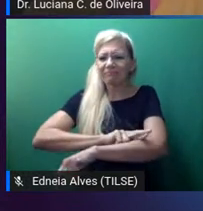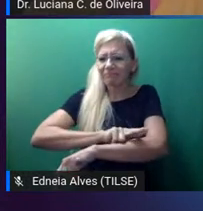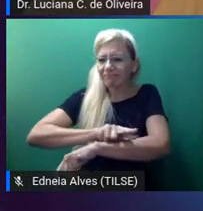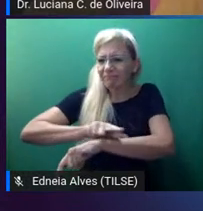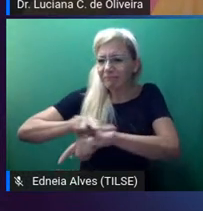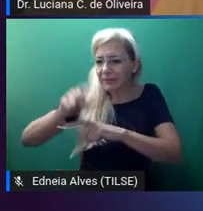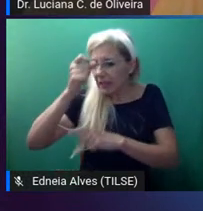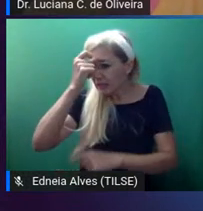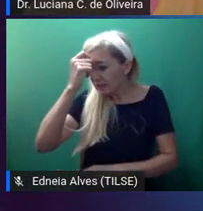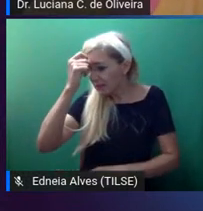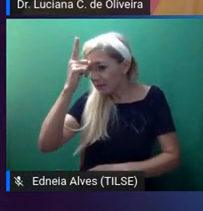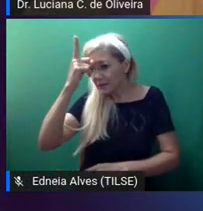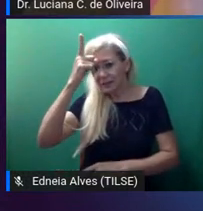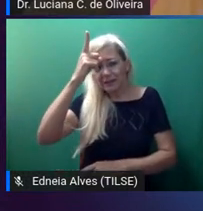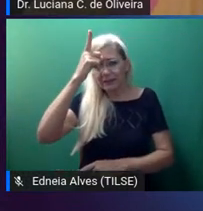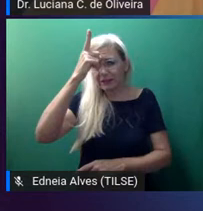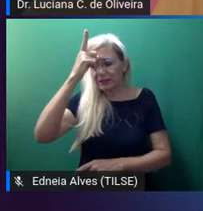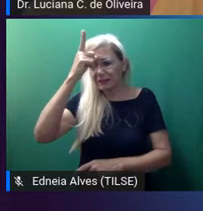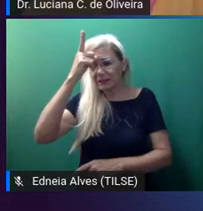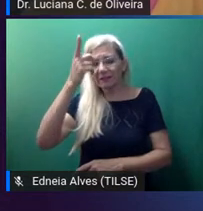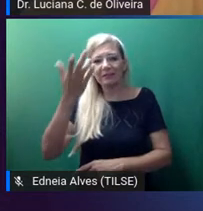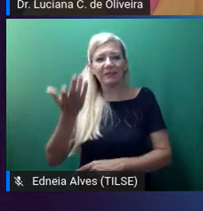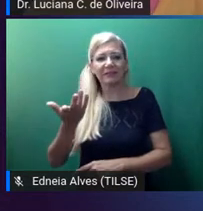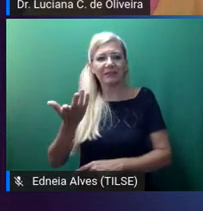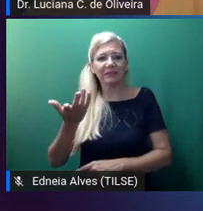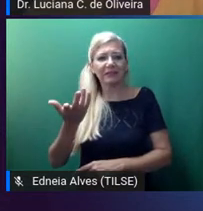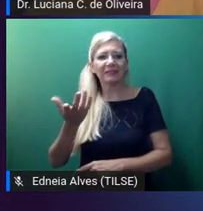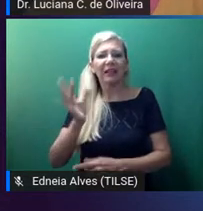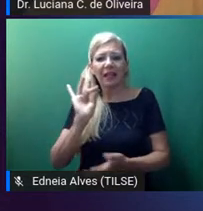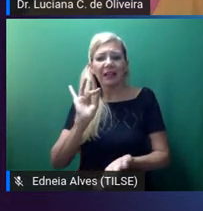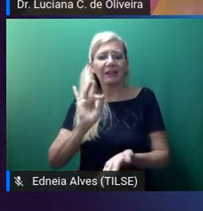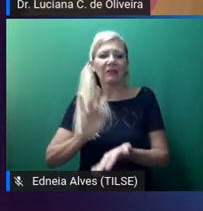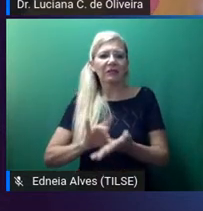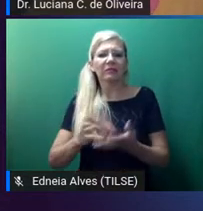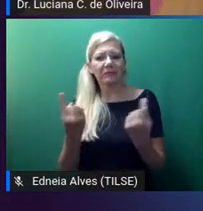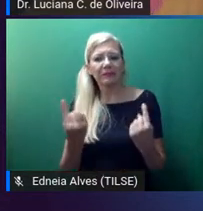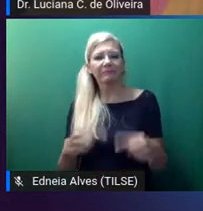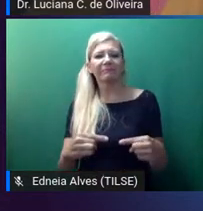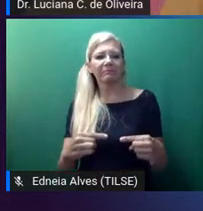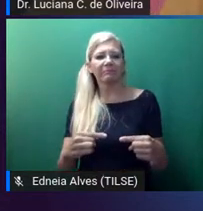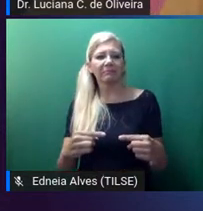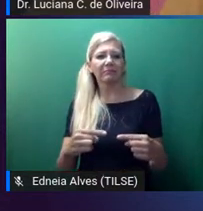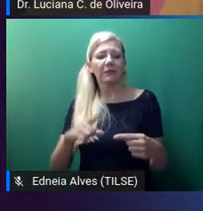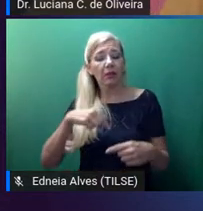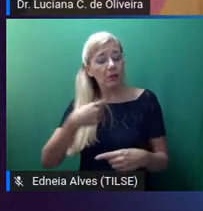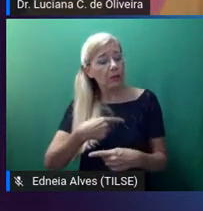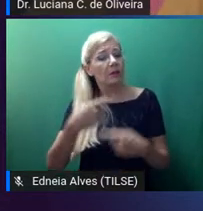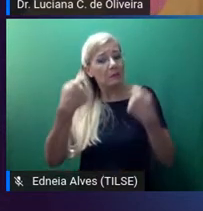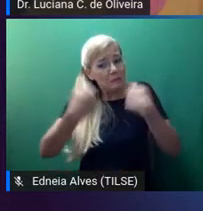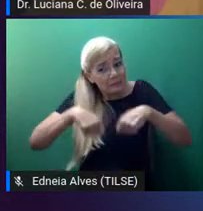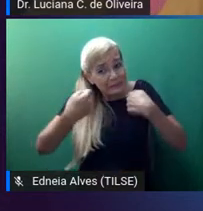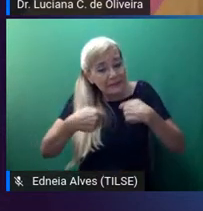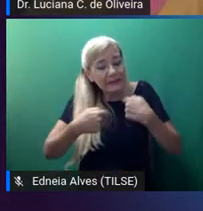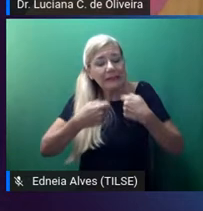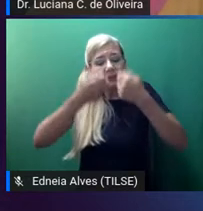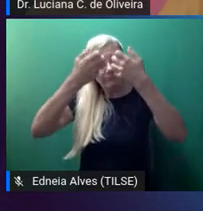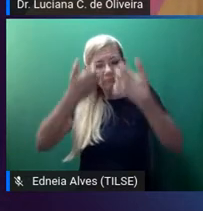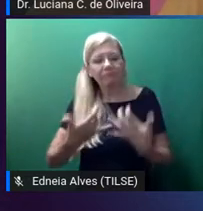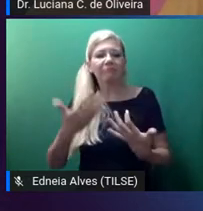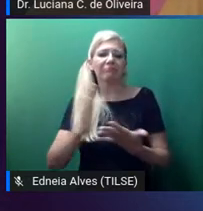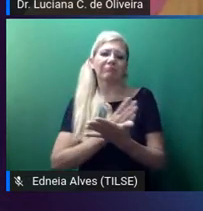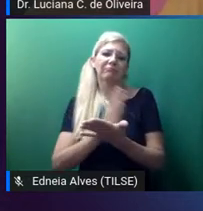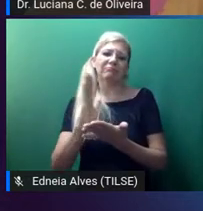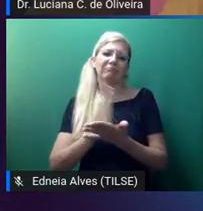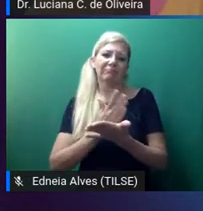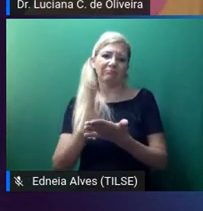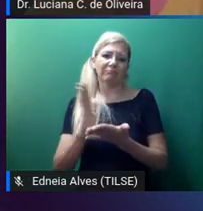ideas being played out, and this is really critical, we need to say something, right? Even though